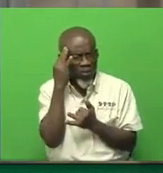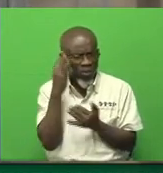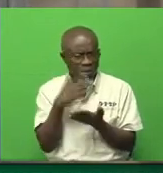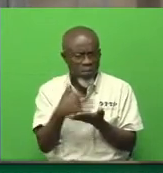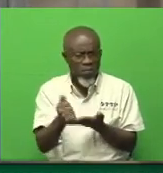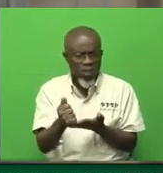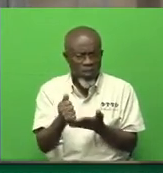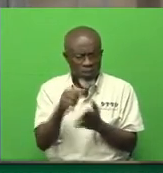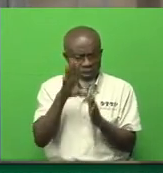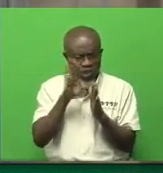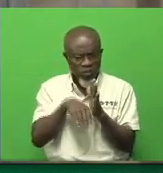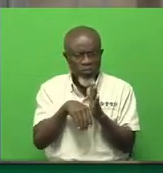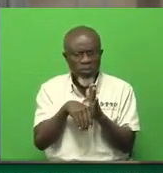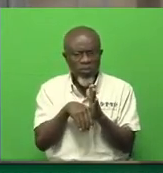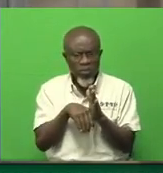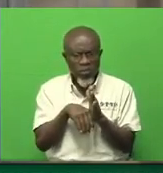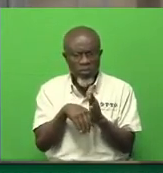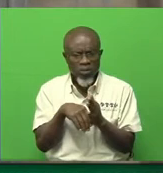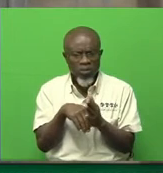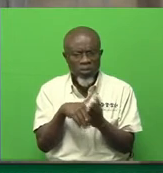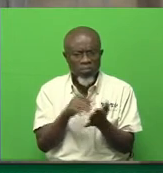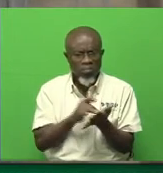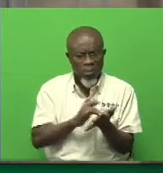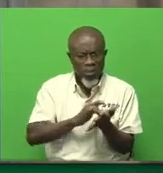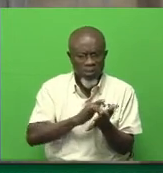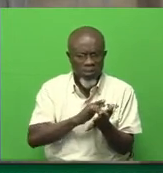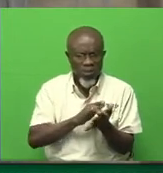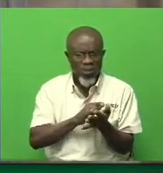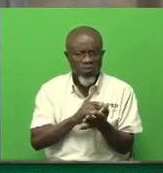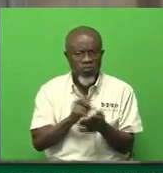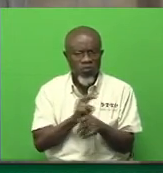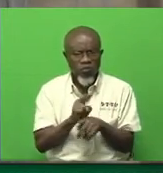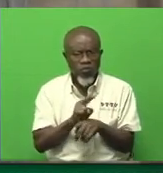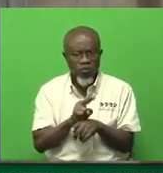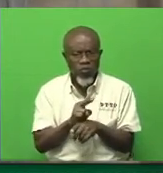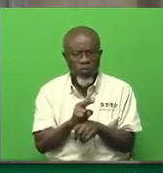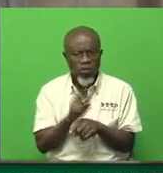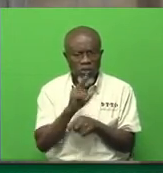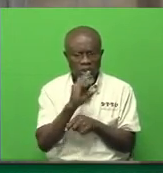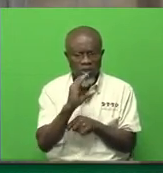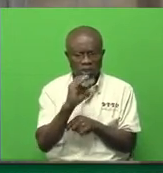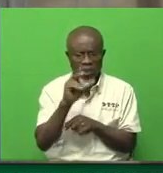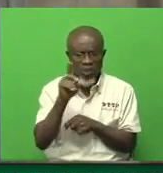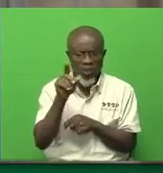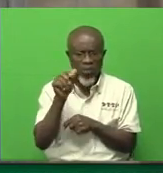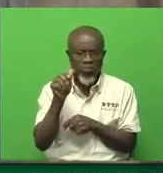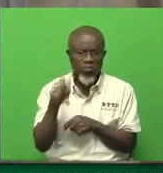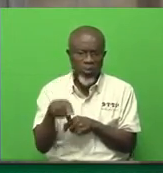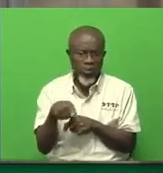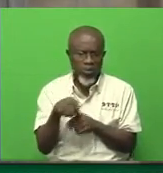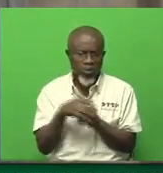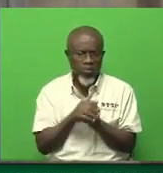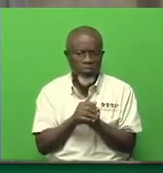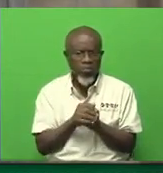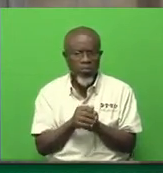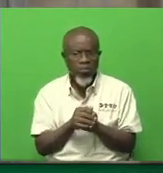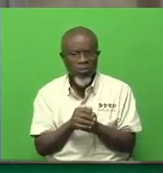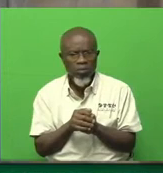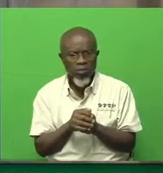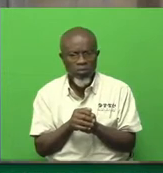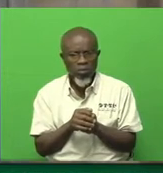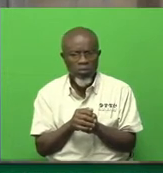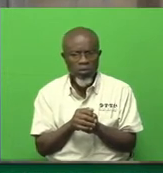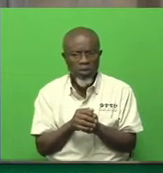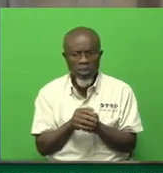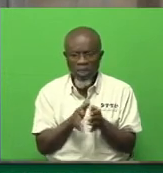the issue of counterfeit drugs he insisted that all medication in Trinidad and Tobago including cdap drugs